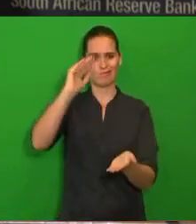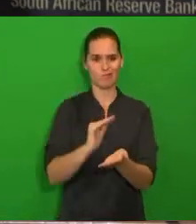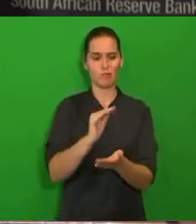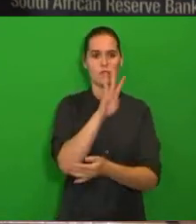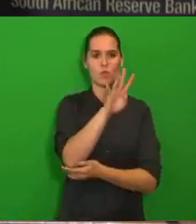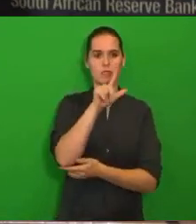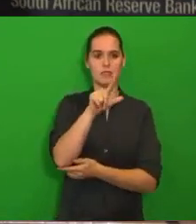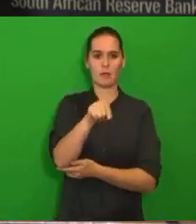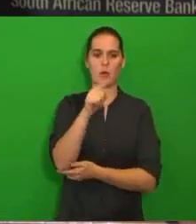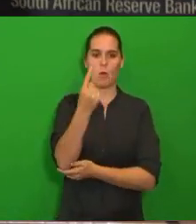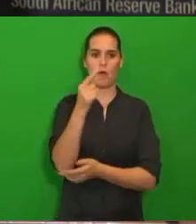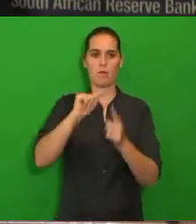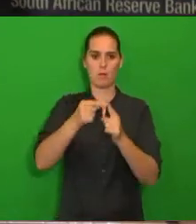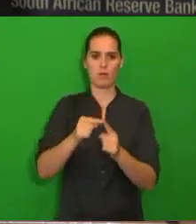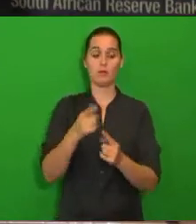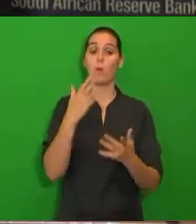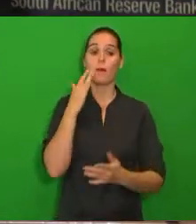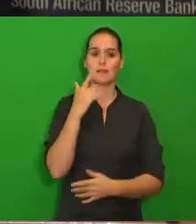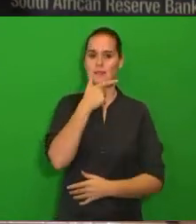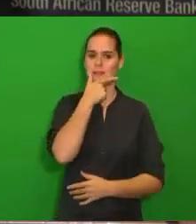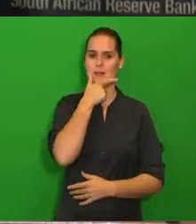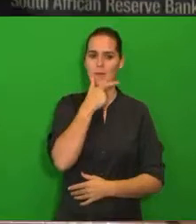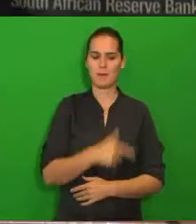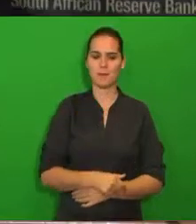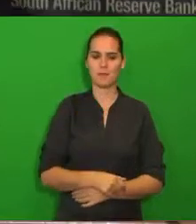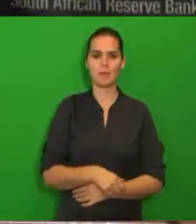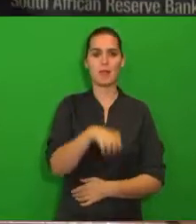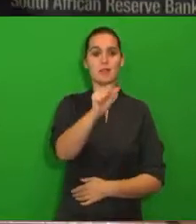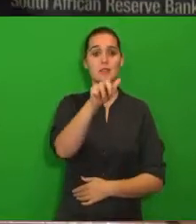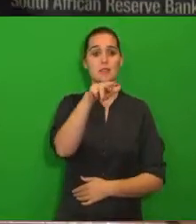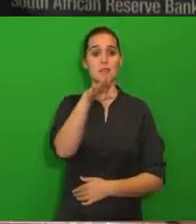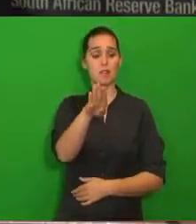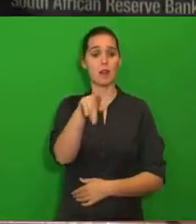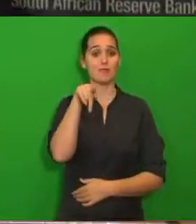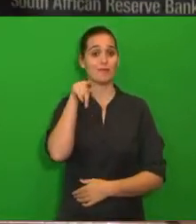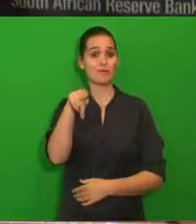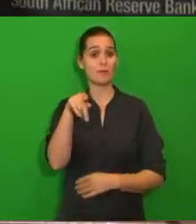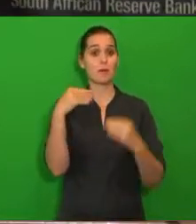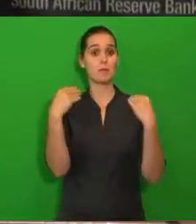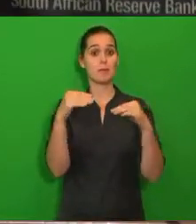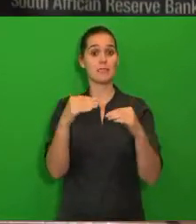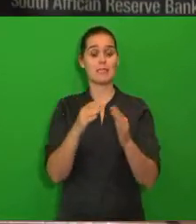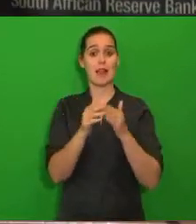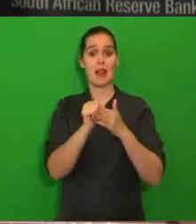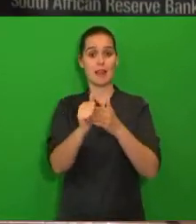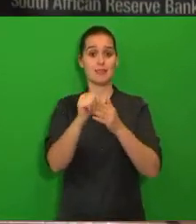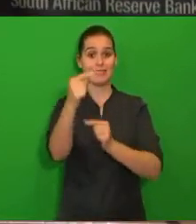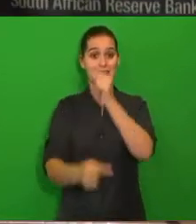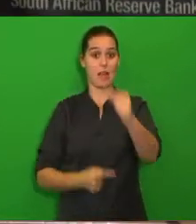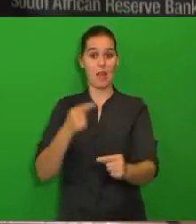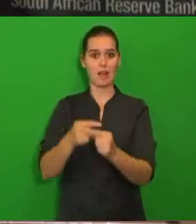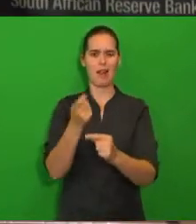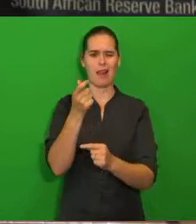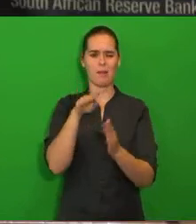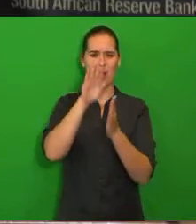in December. The SARB's composite leading business cycle indicator also continued to trend lower,